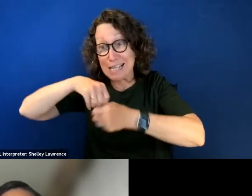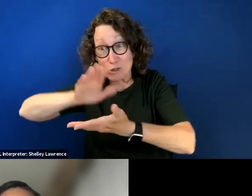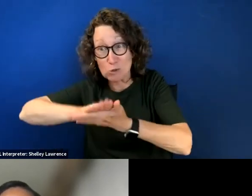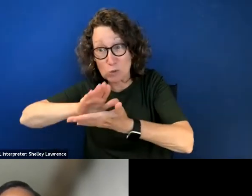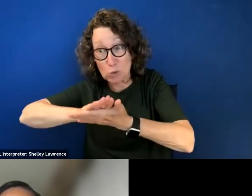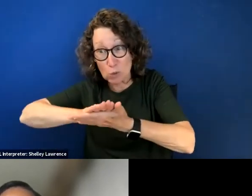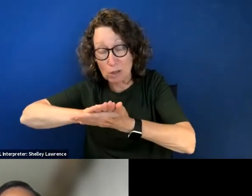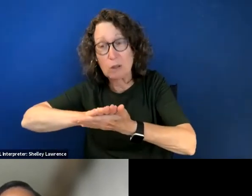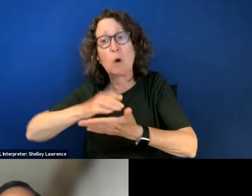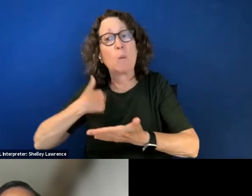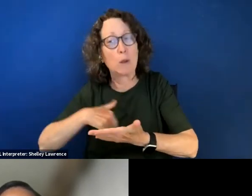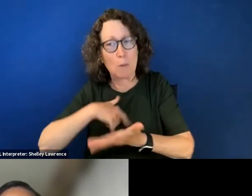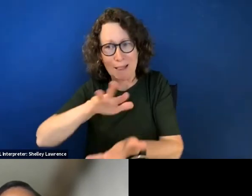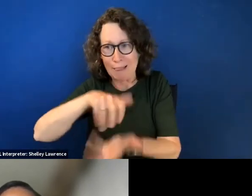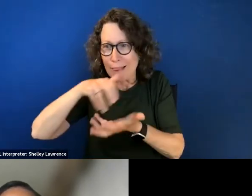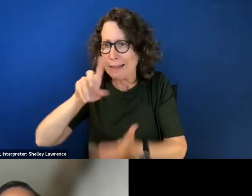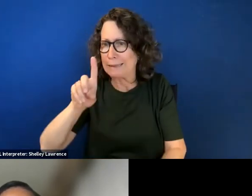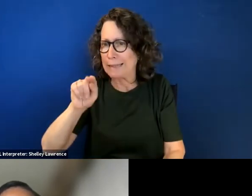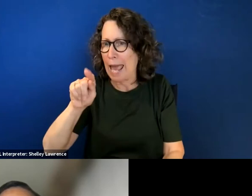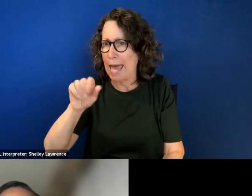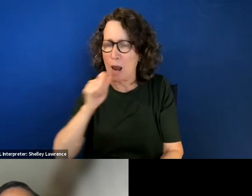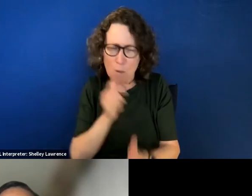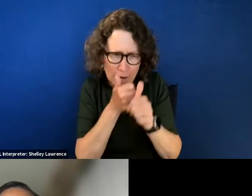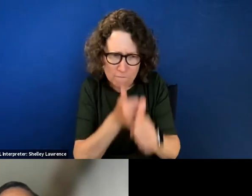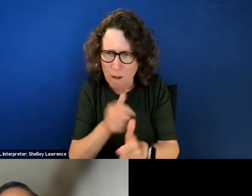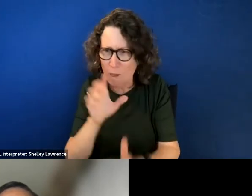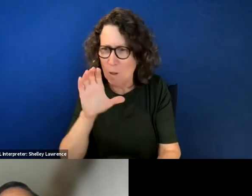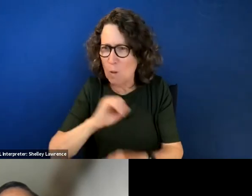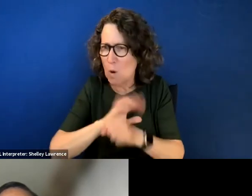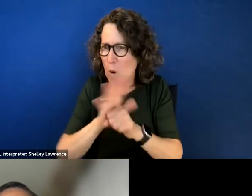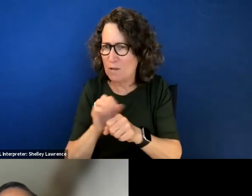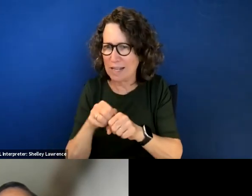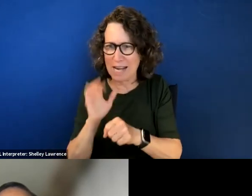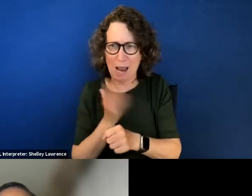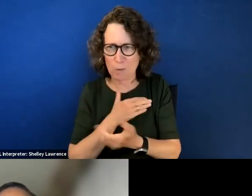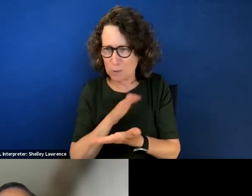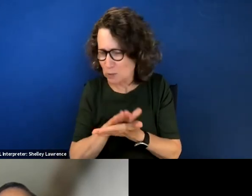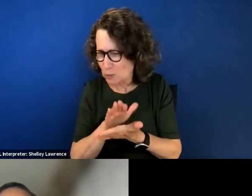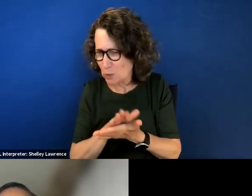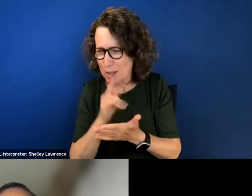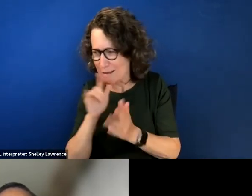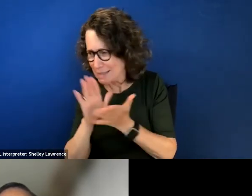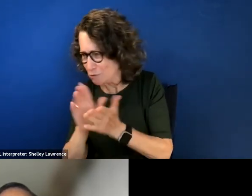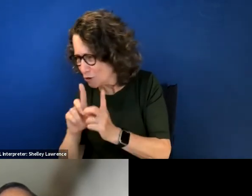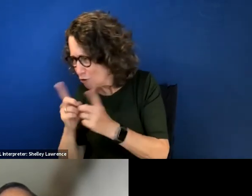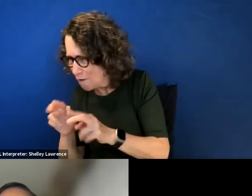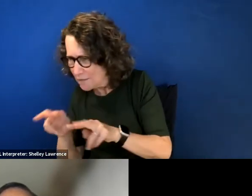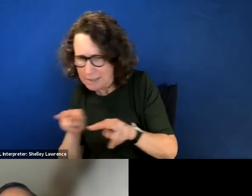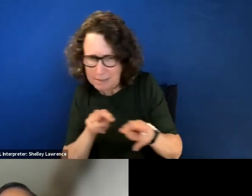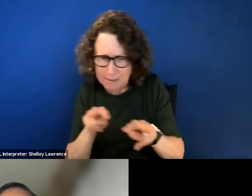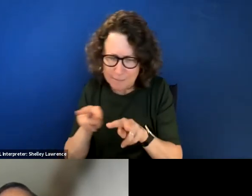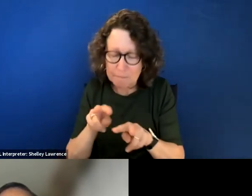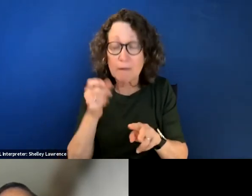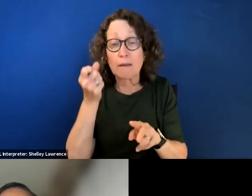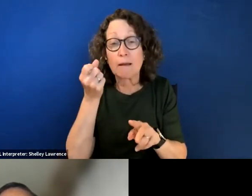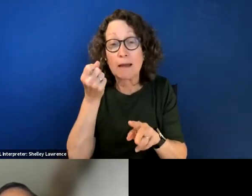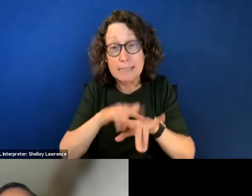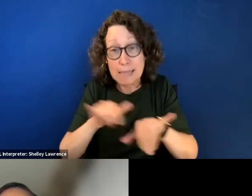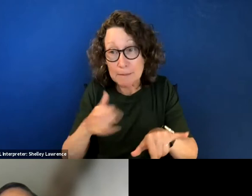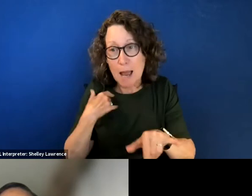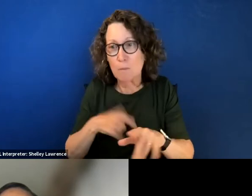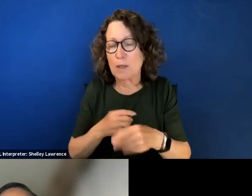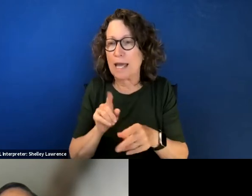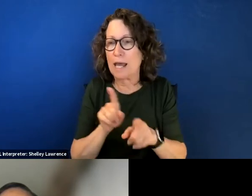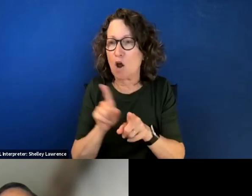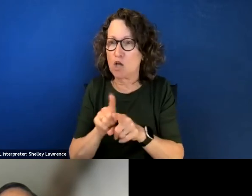we'll have data that's going to help us keep track of COVID in our schools and district office, but we'll also be able to